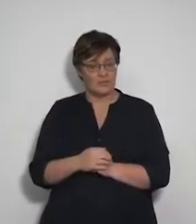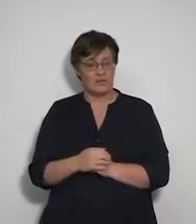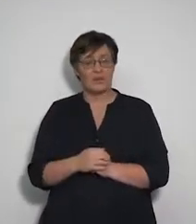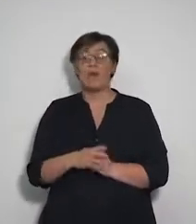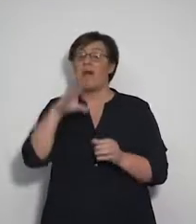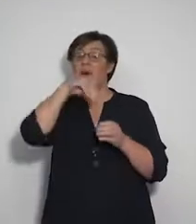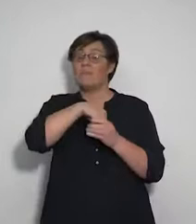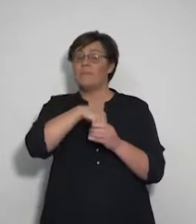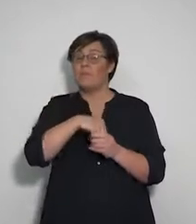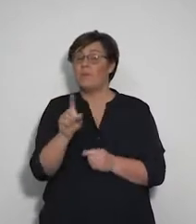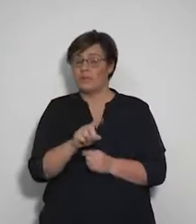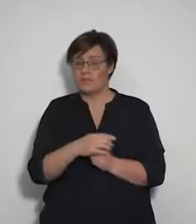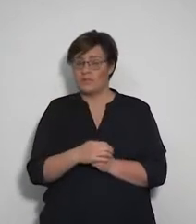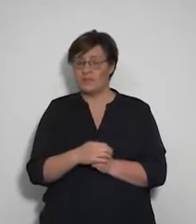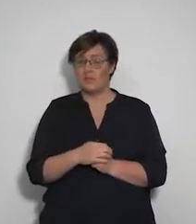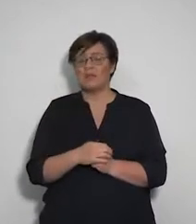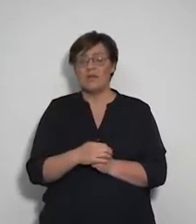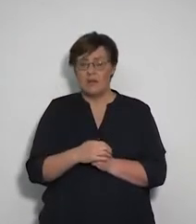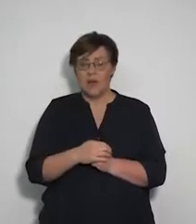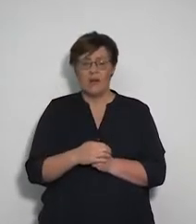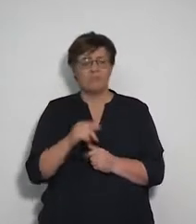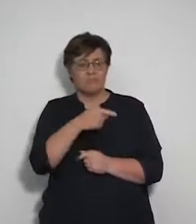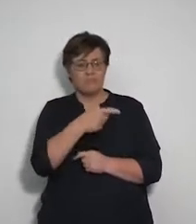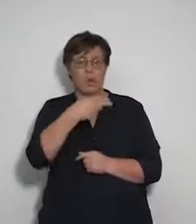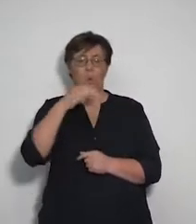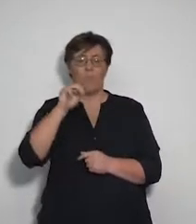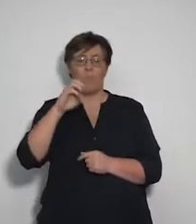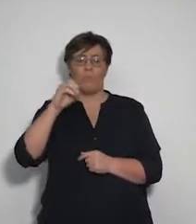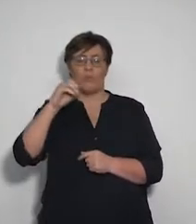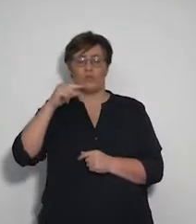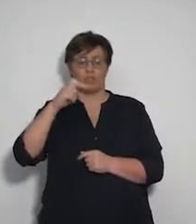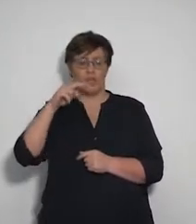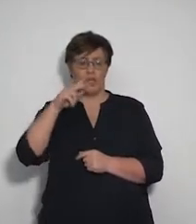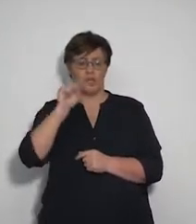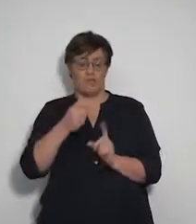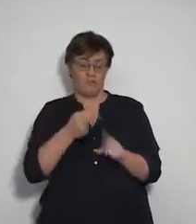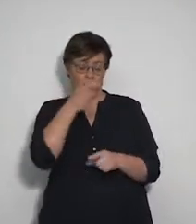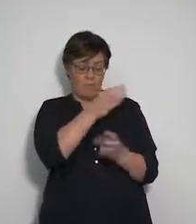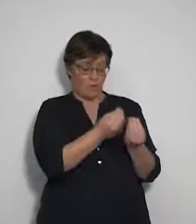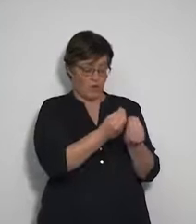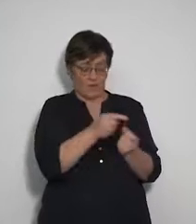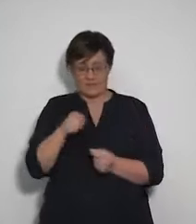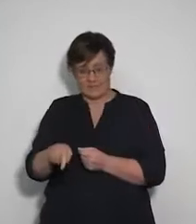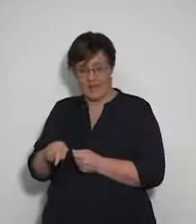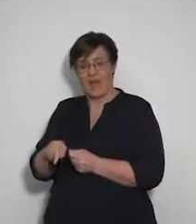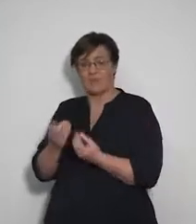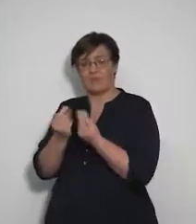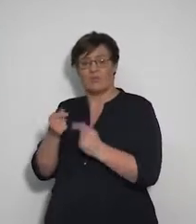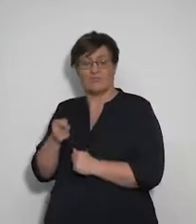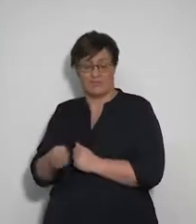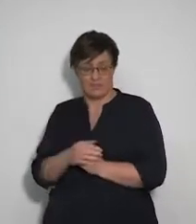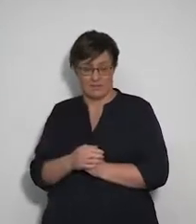consists of, a homogeneous mixture of a solute and a solvent. And remember, when we talk of a homogeneous mixture, it